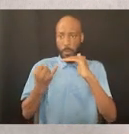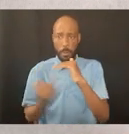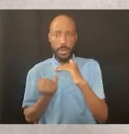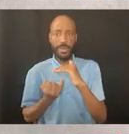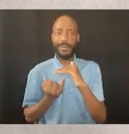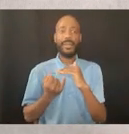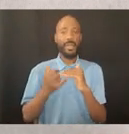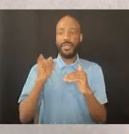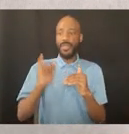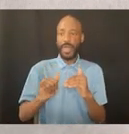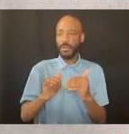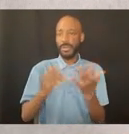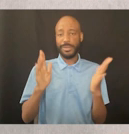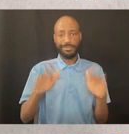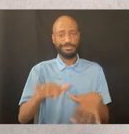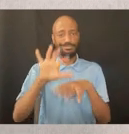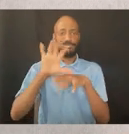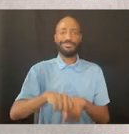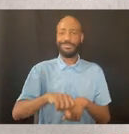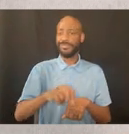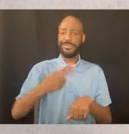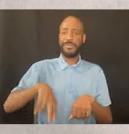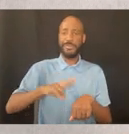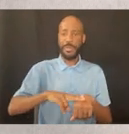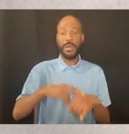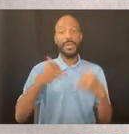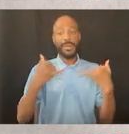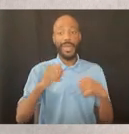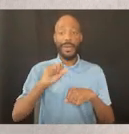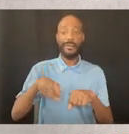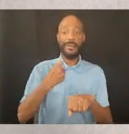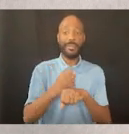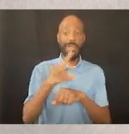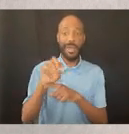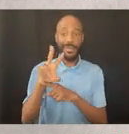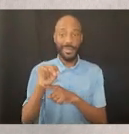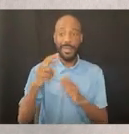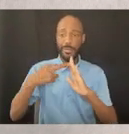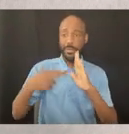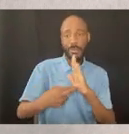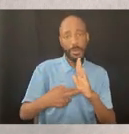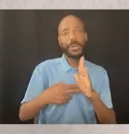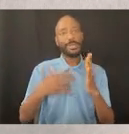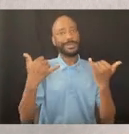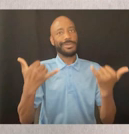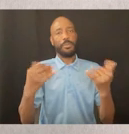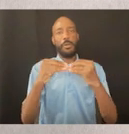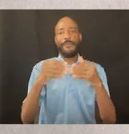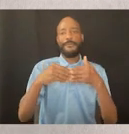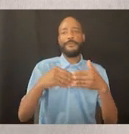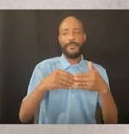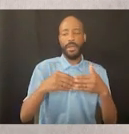2020. Now that lockdown rules have been much loosened, how do we go back? How many of us find ourselves